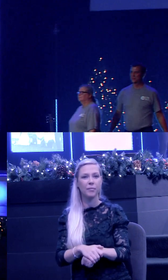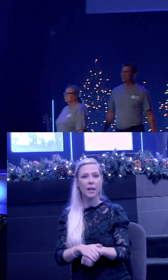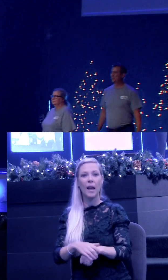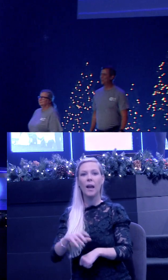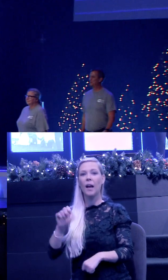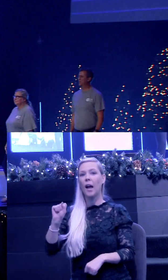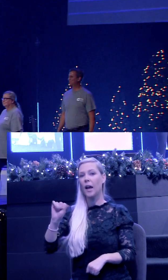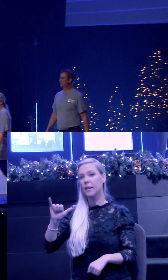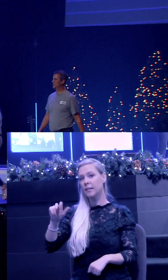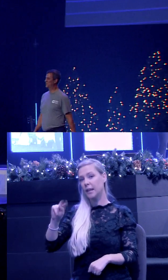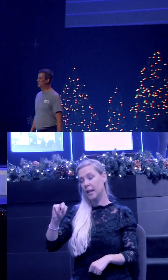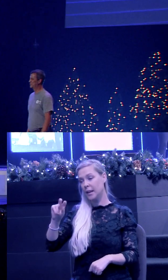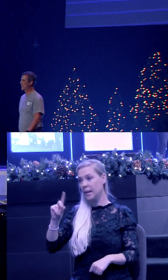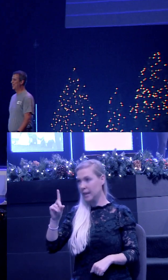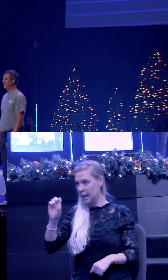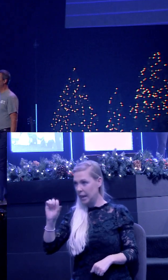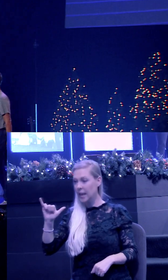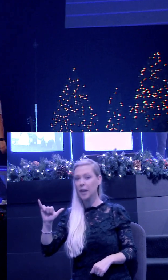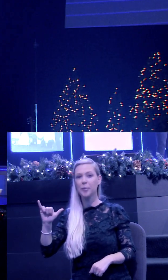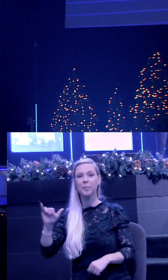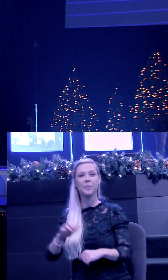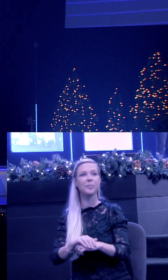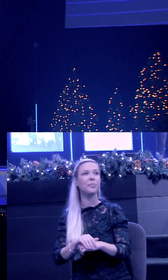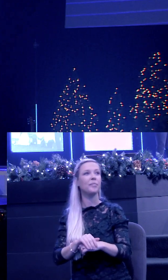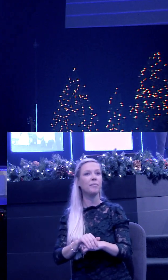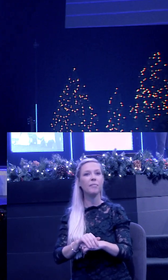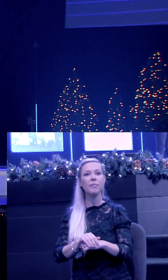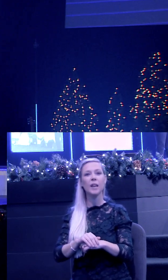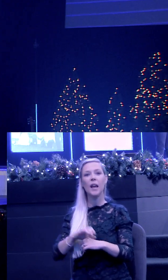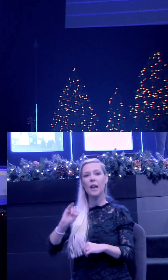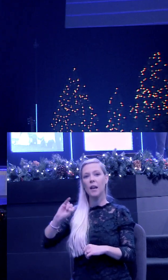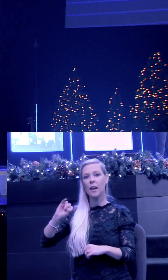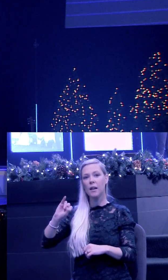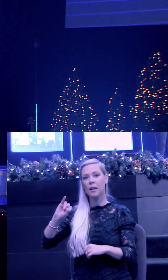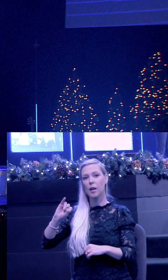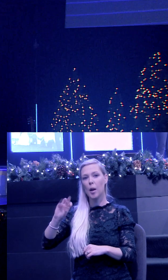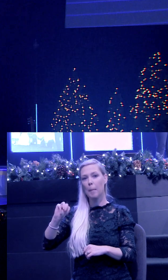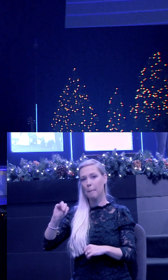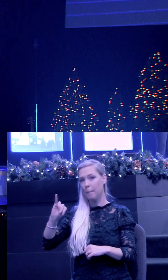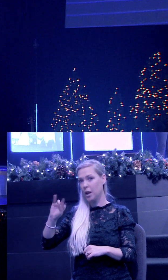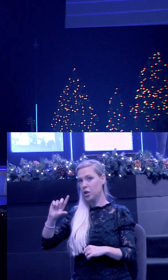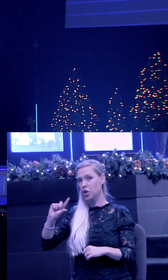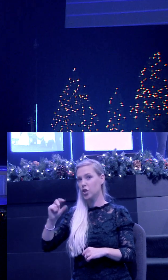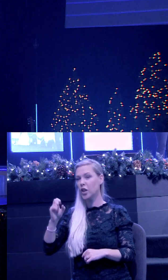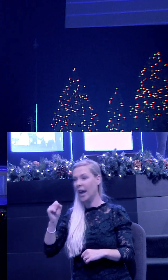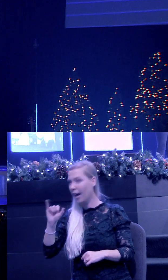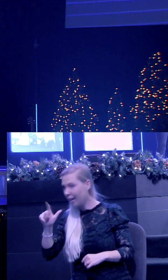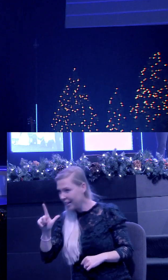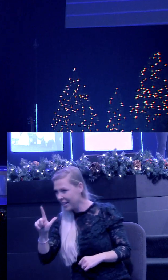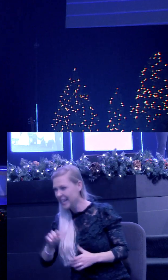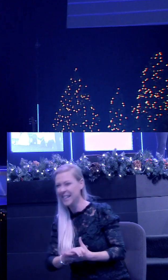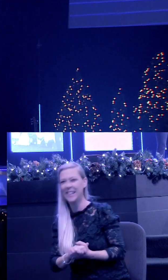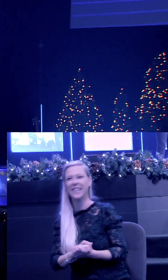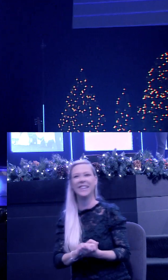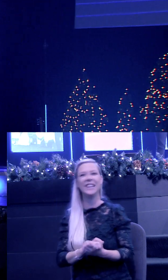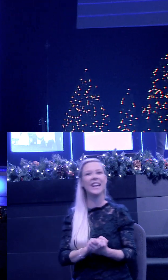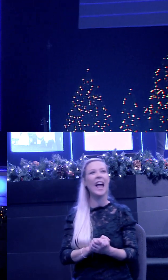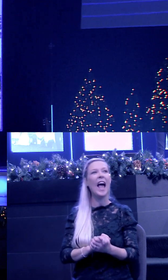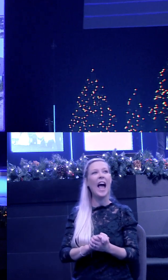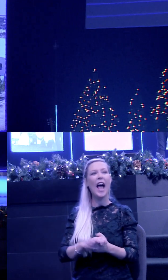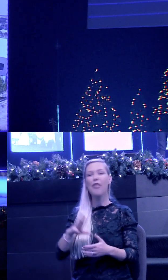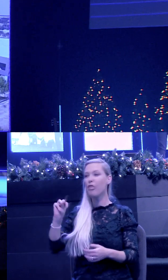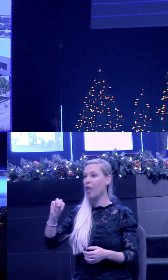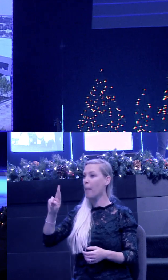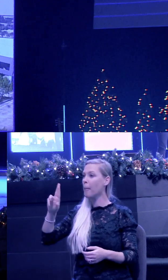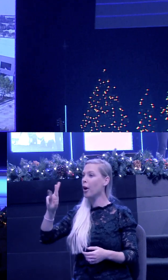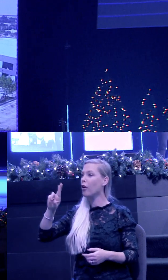Jeffrey and Michelle Horst are coming out, and Dave and Murdy Murray are just walking around the building somewhere. We don't know where